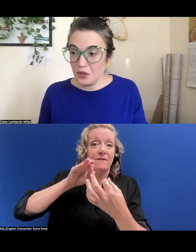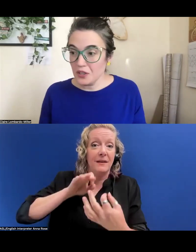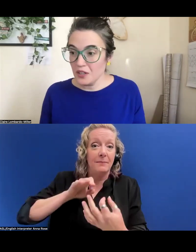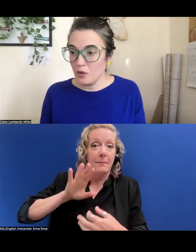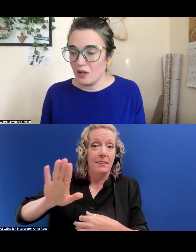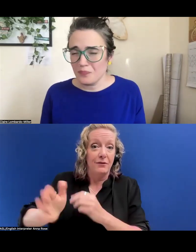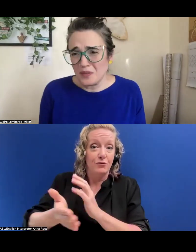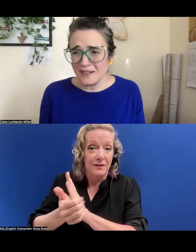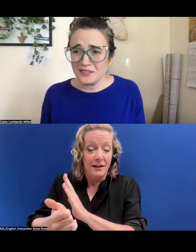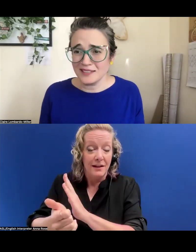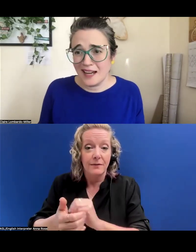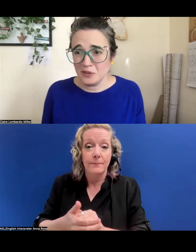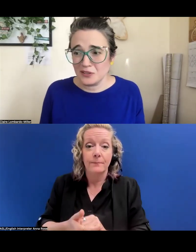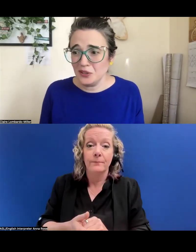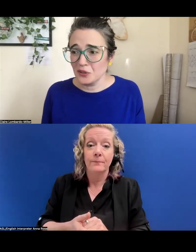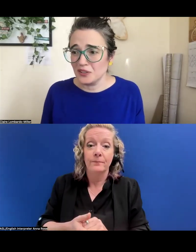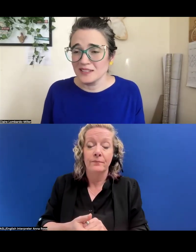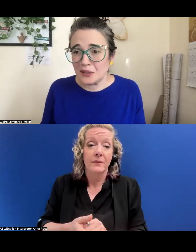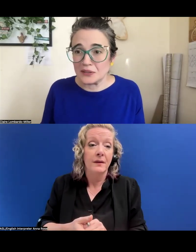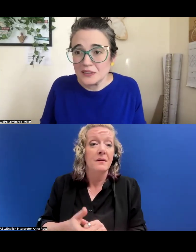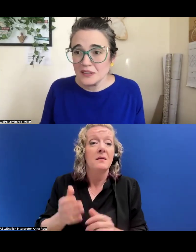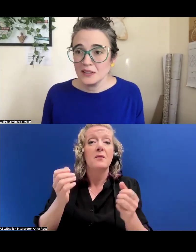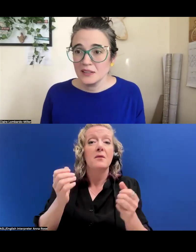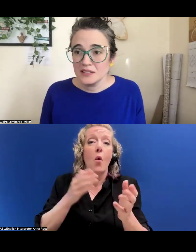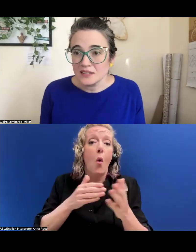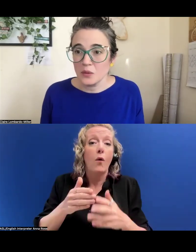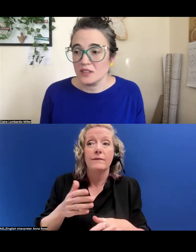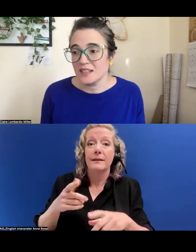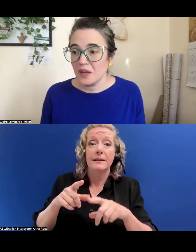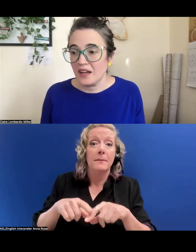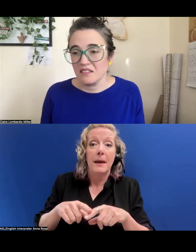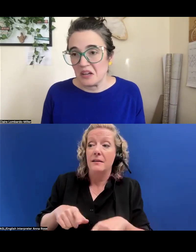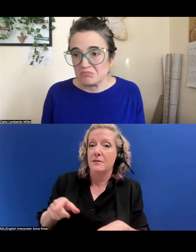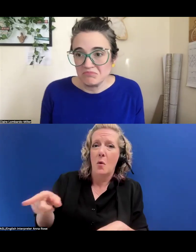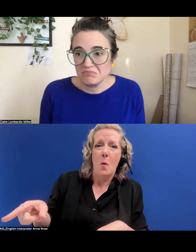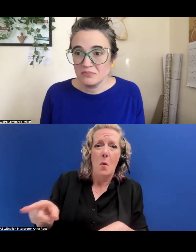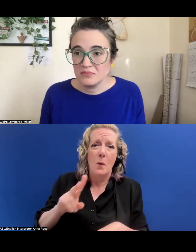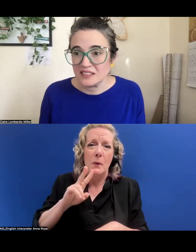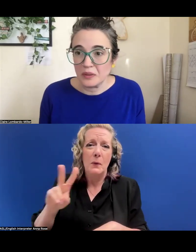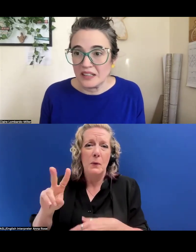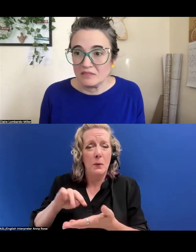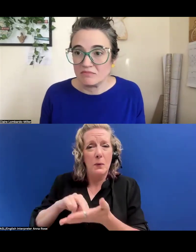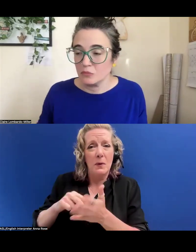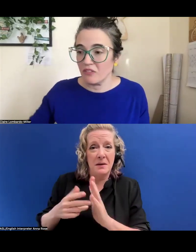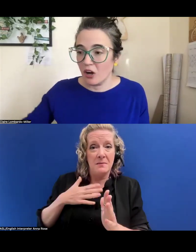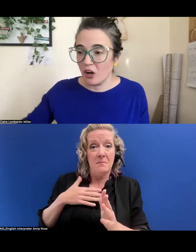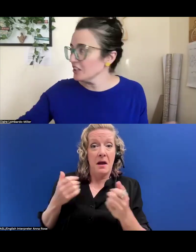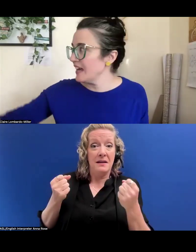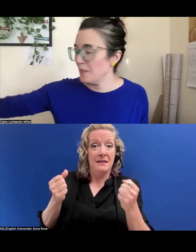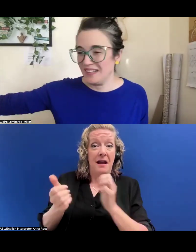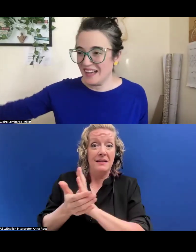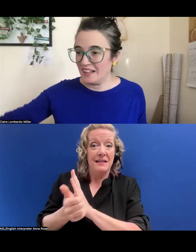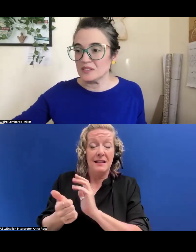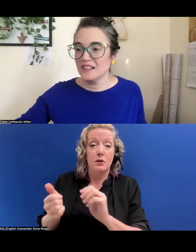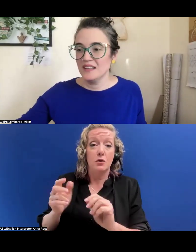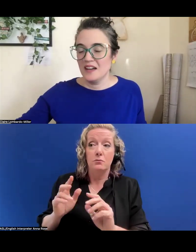people heard, well, I'm good enough to sign with a 2-year-old, so as long as I'm one step ahead of them, that's plenty. We've all heard that